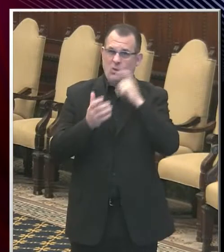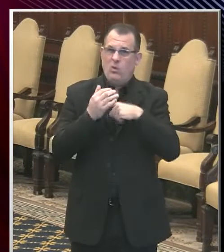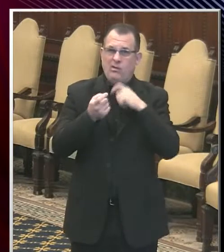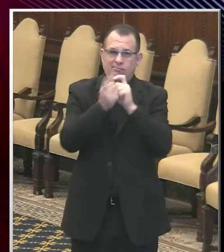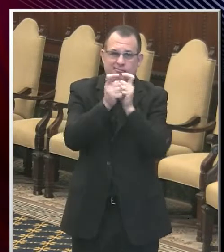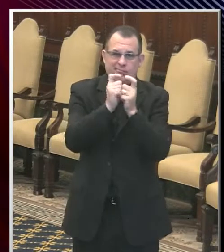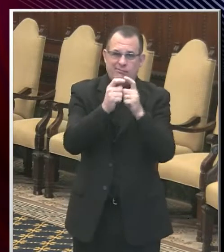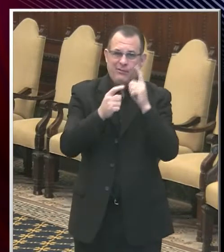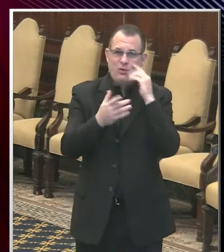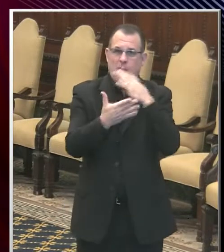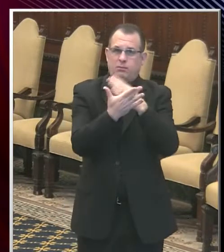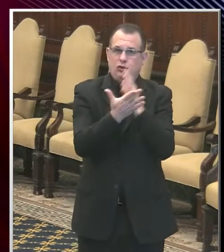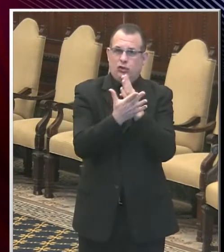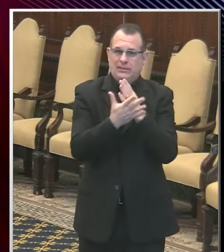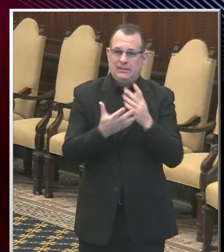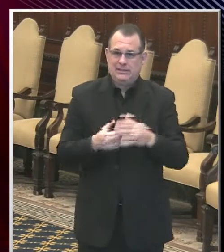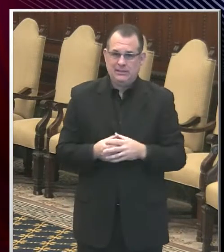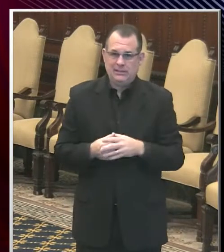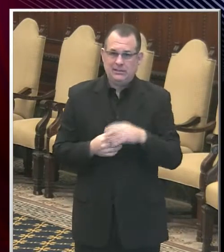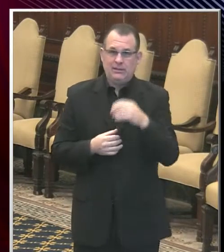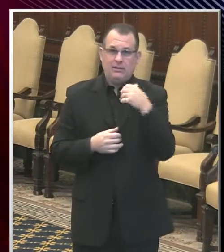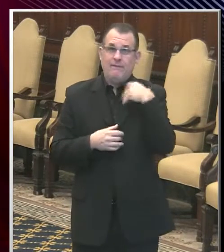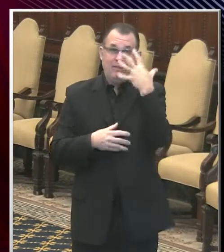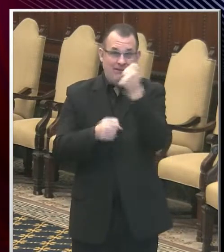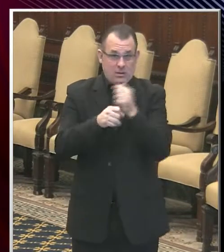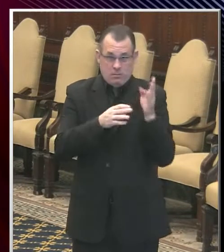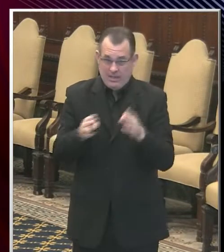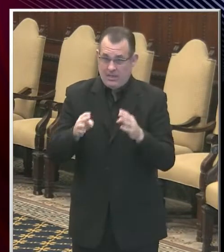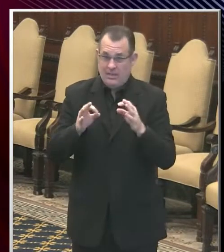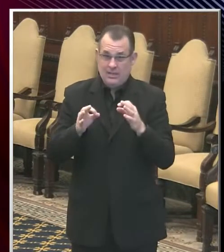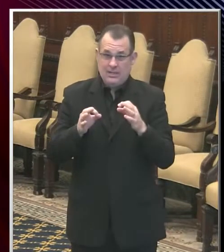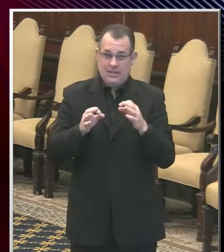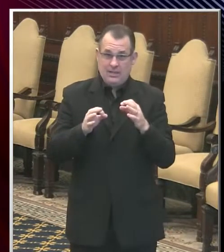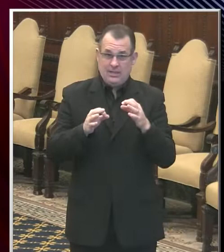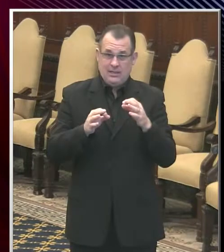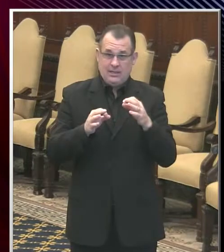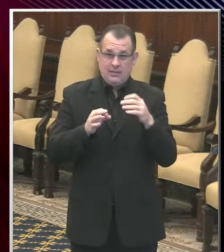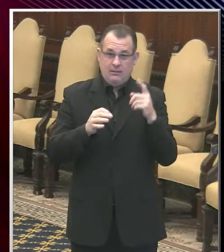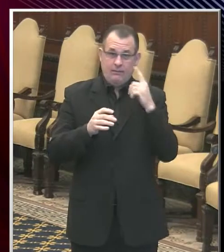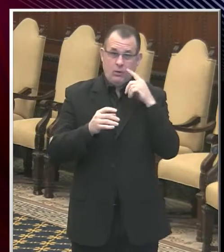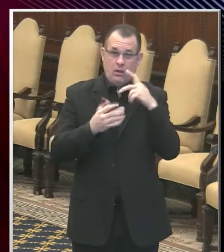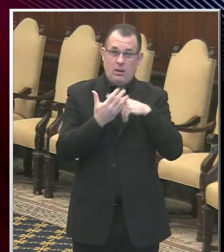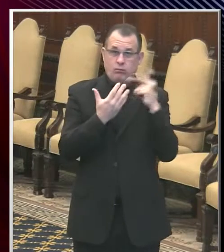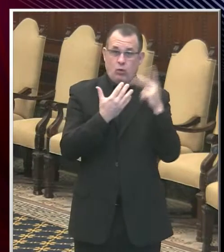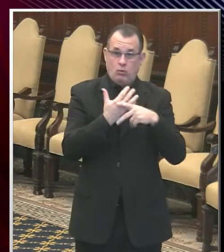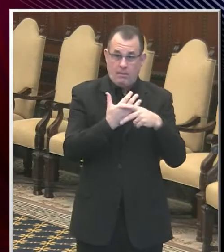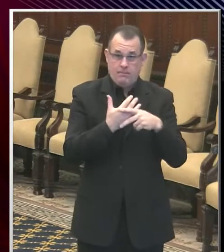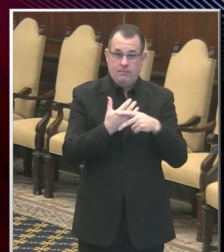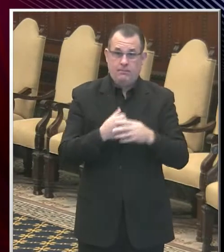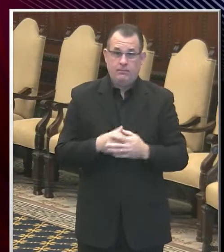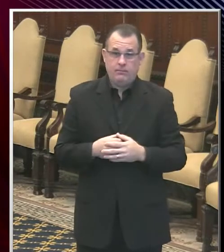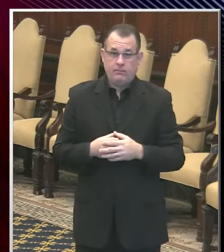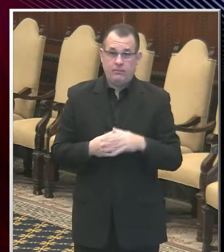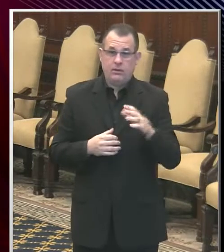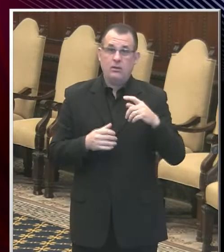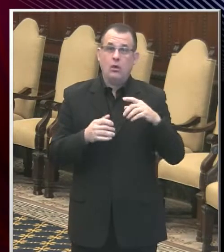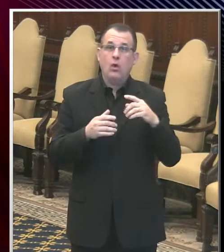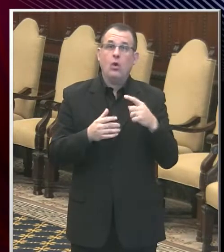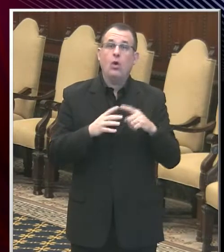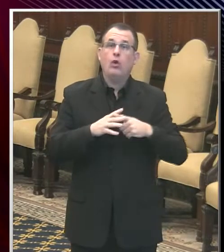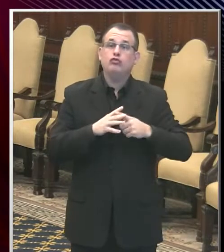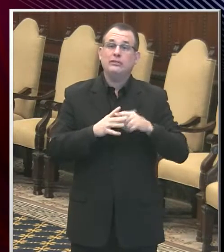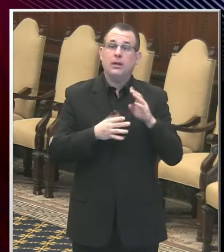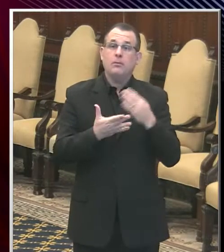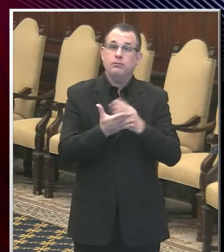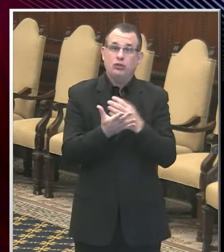operating budget, 5-year plan, and capital program. The original budget proposal was announced just 2 short months ago. But as you are